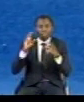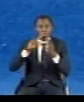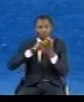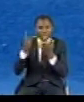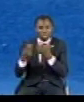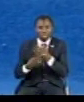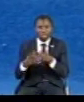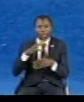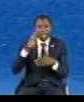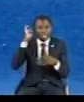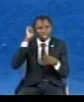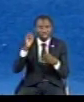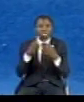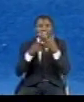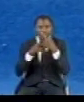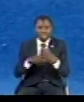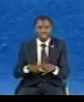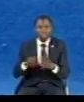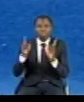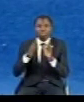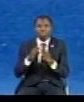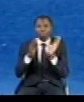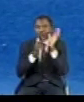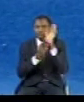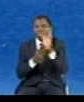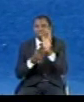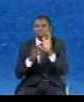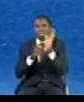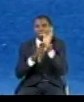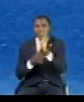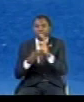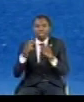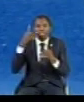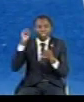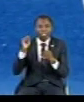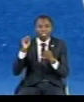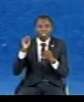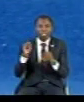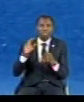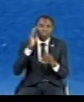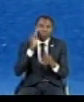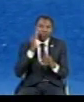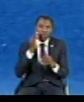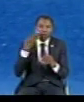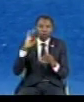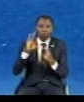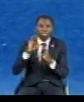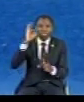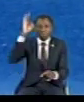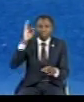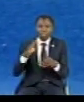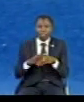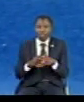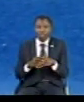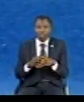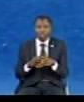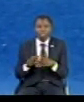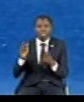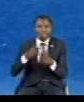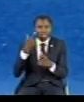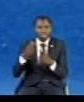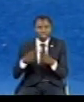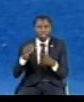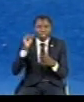the Lord! And spirit of boldness gripped me that I do things that my normal self cannot